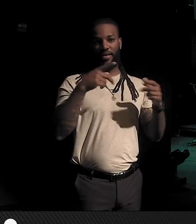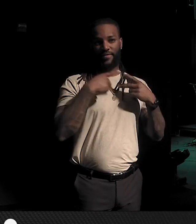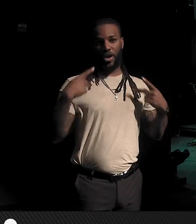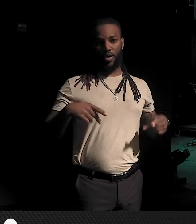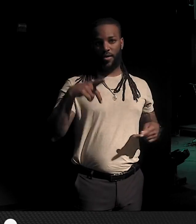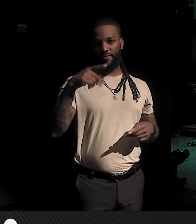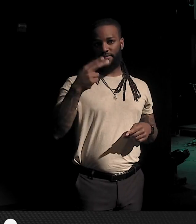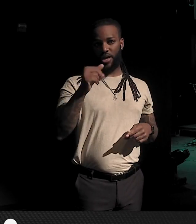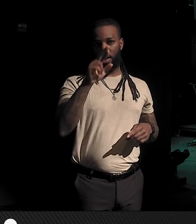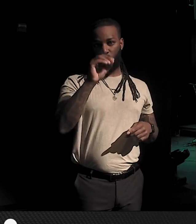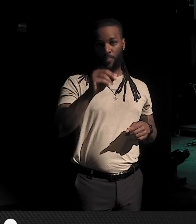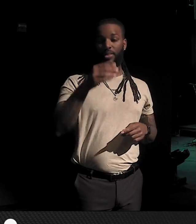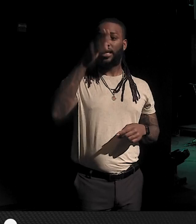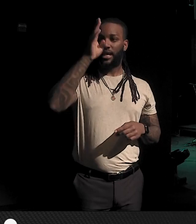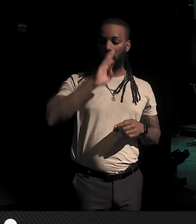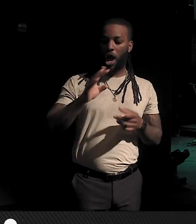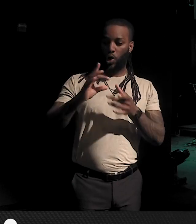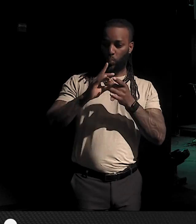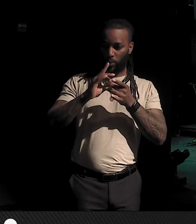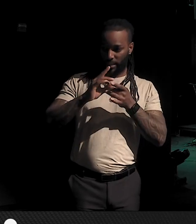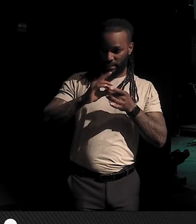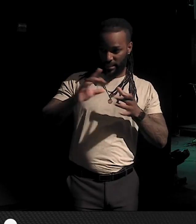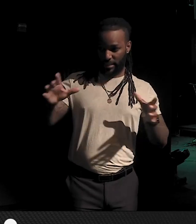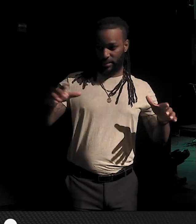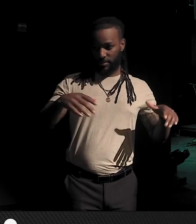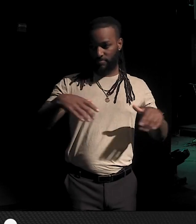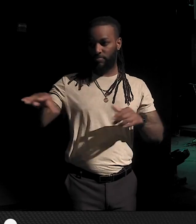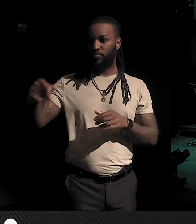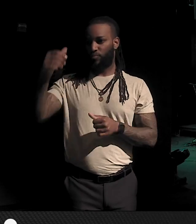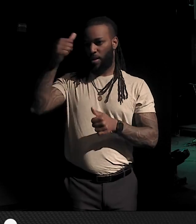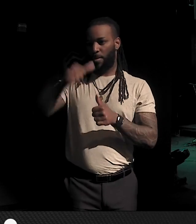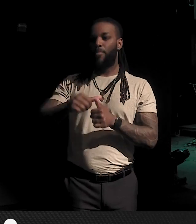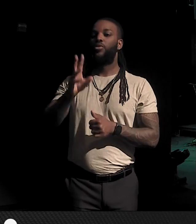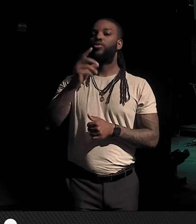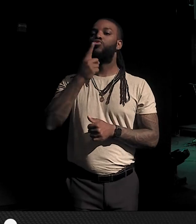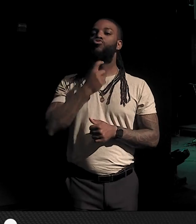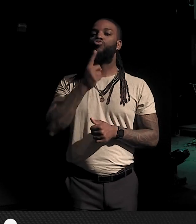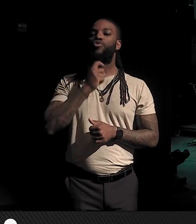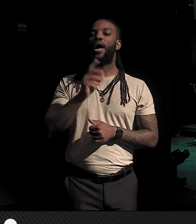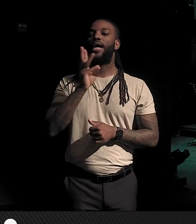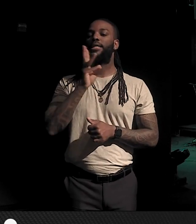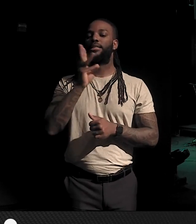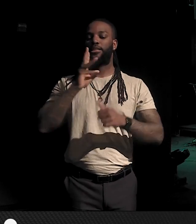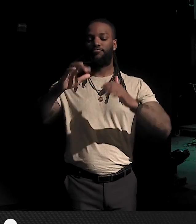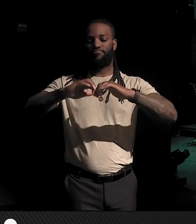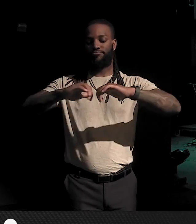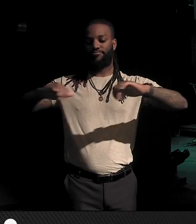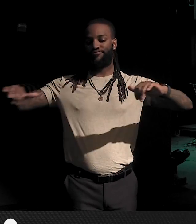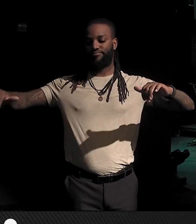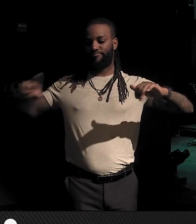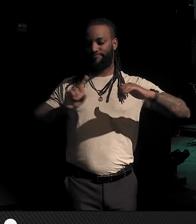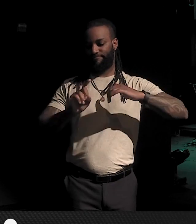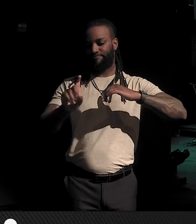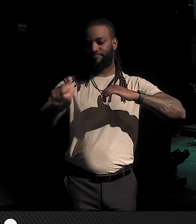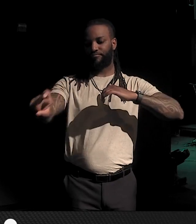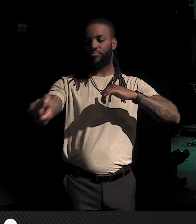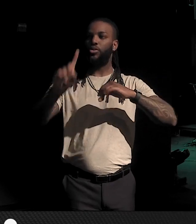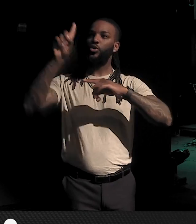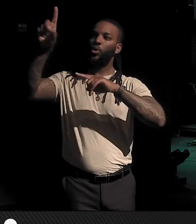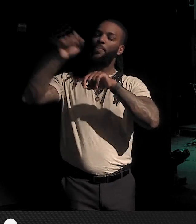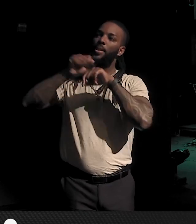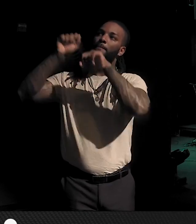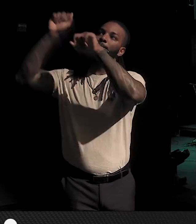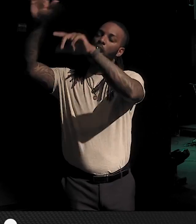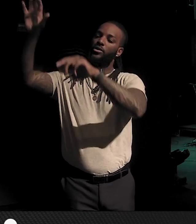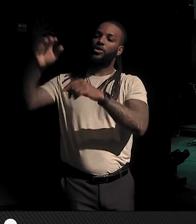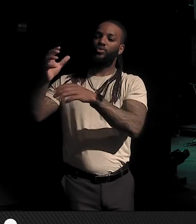God releases them out through that parting of the Red Sea, and then they go on top of a mountain and they receive the Ten